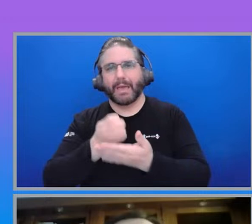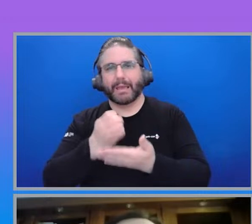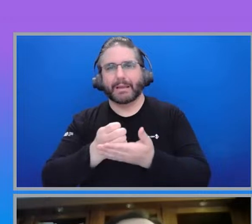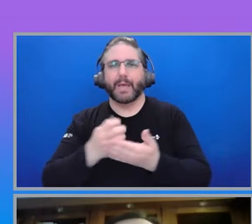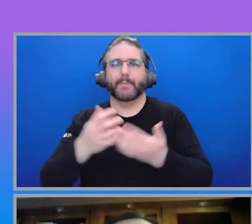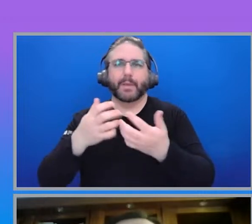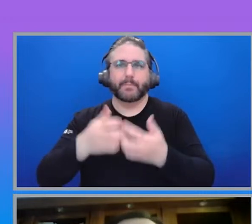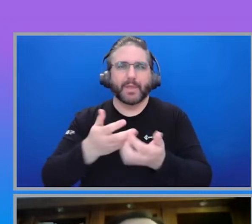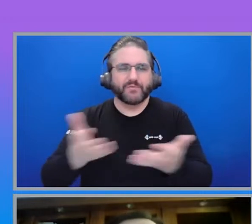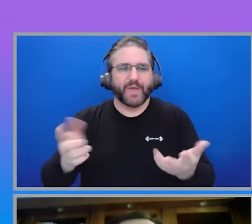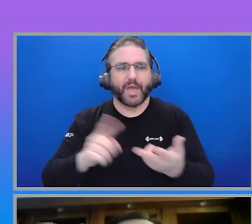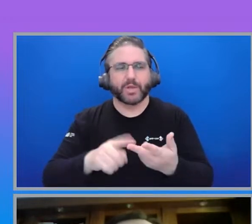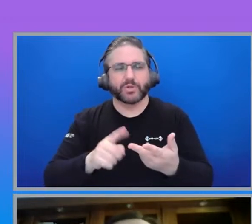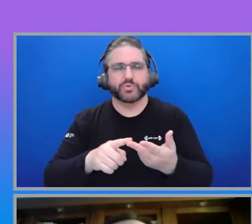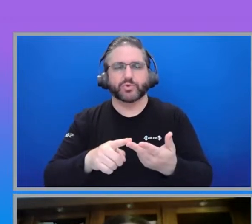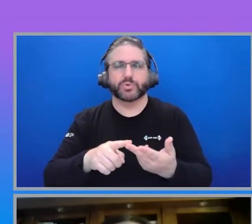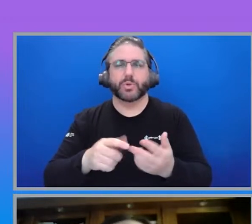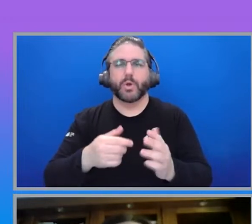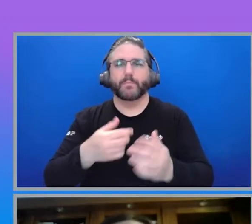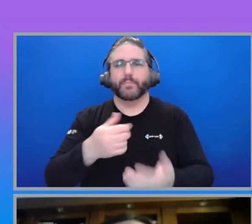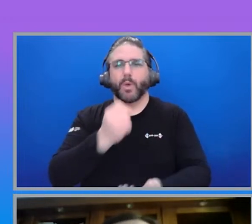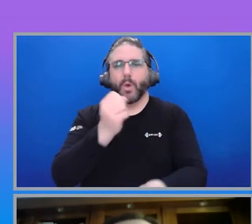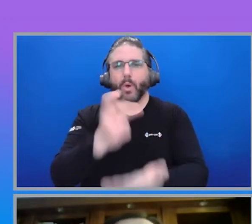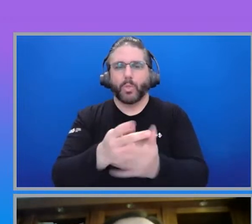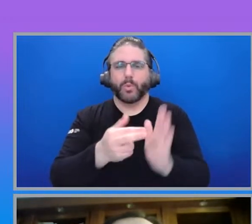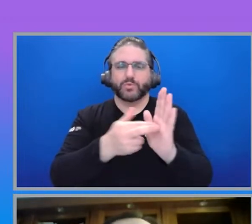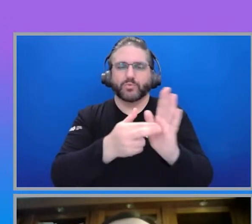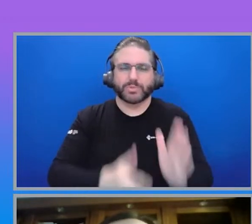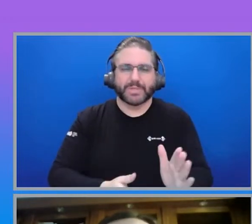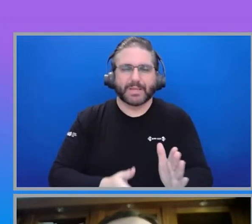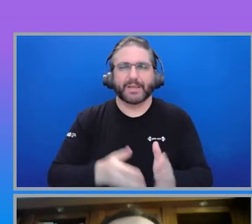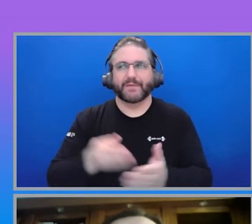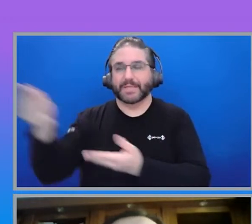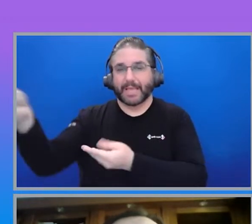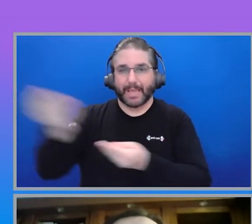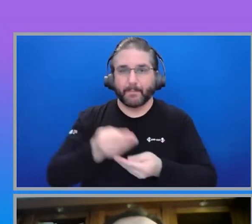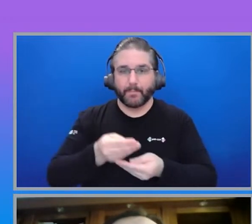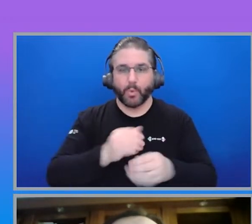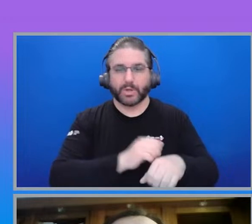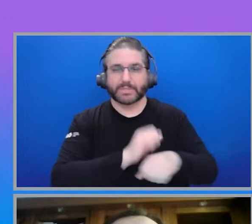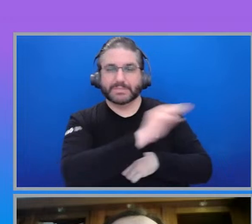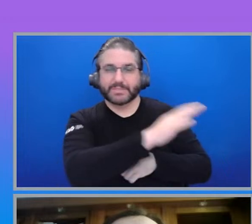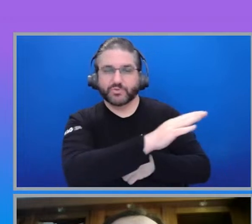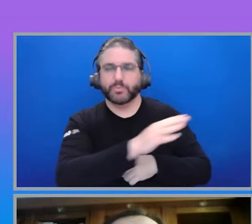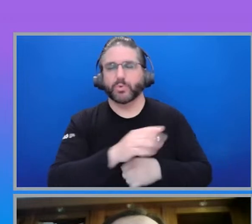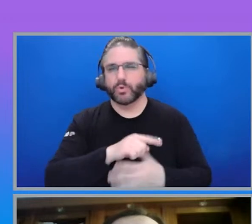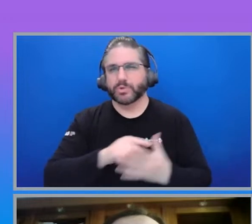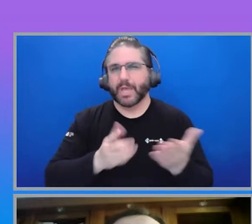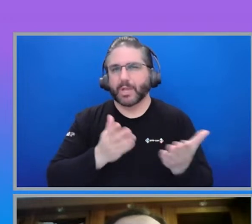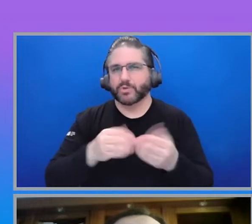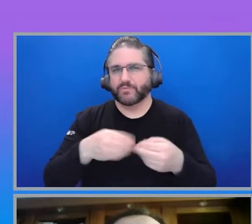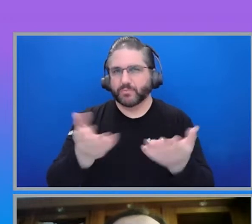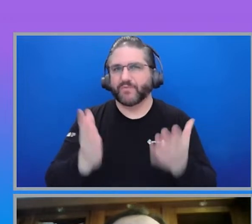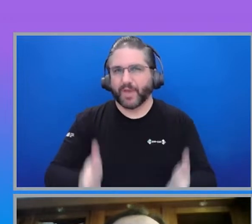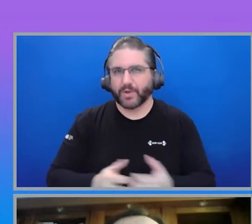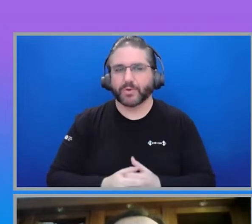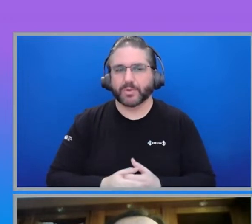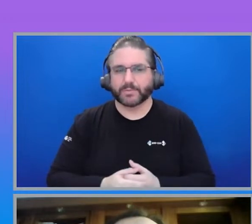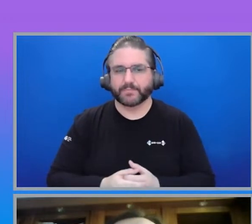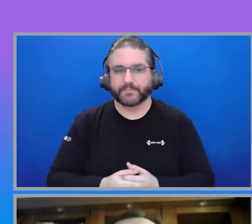representatives, importers, distributors, and service providers. For products, once they are compliant, they will